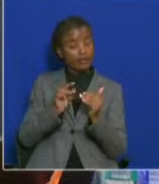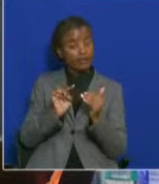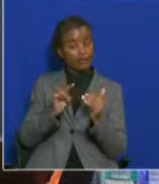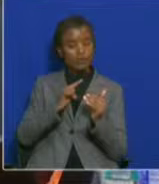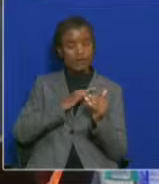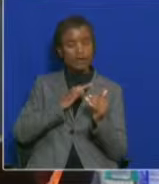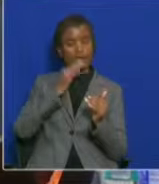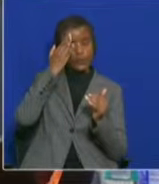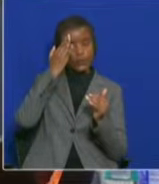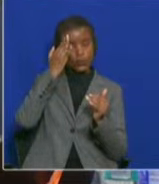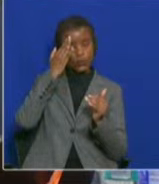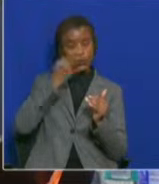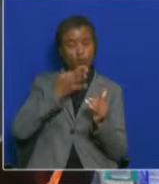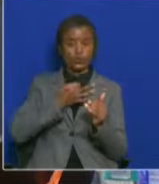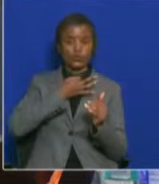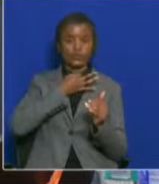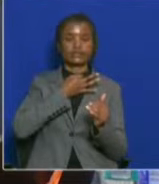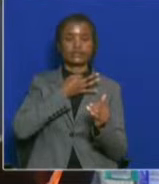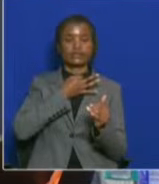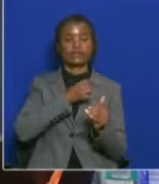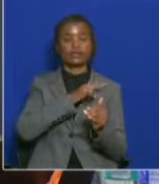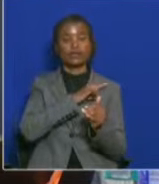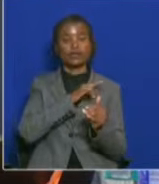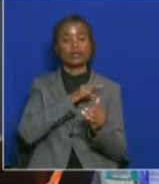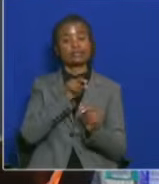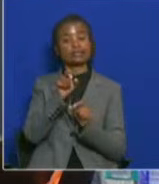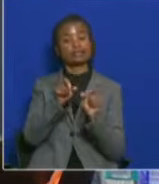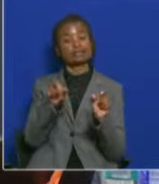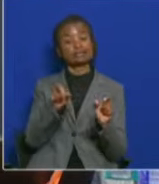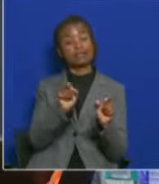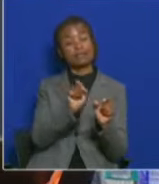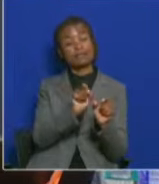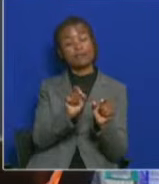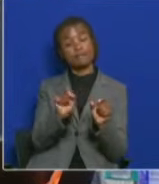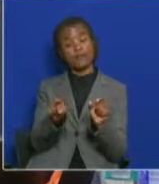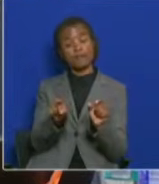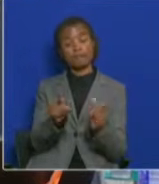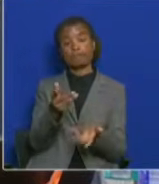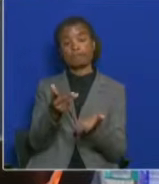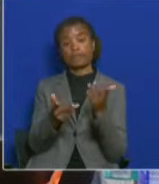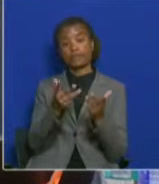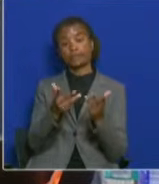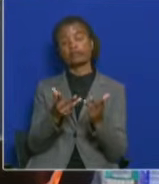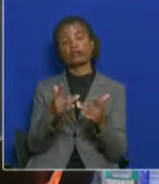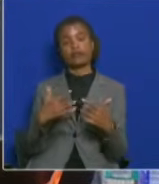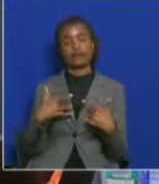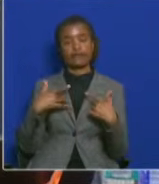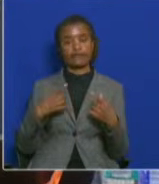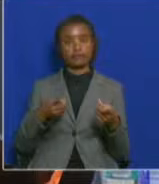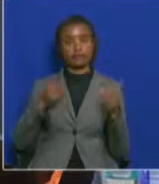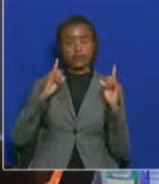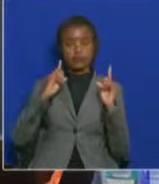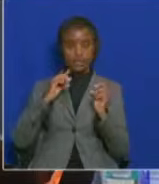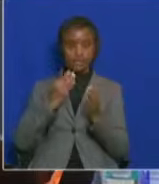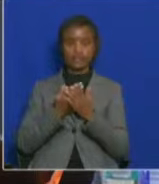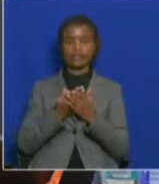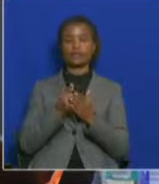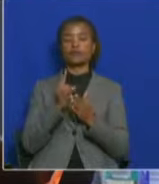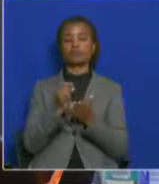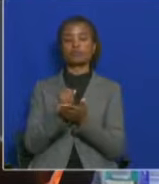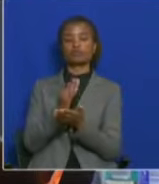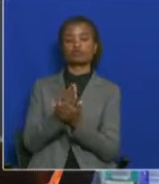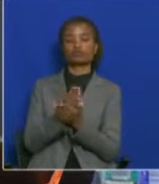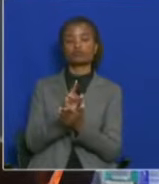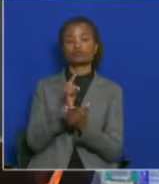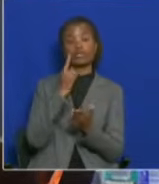threats to safety of particular individuals, we will seek to lead that evidence in camera. And of course, finally,